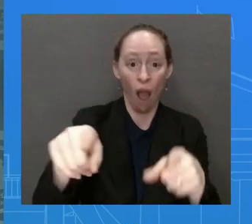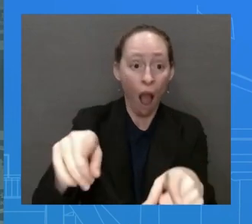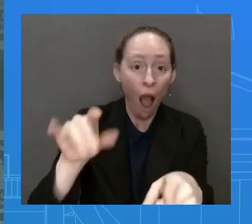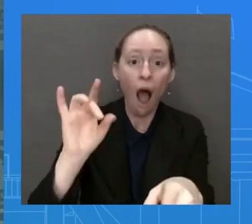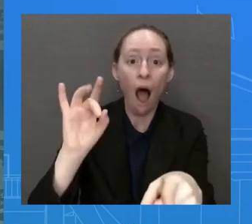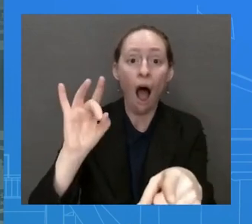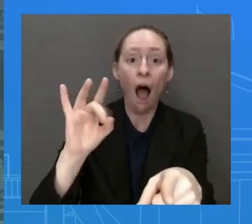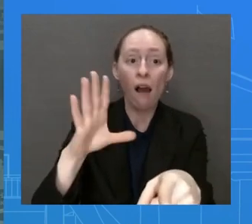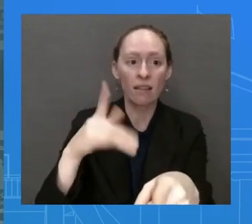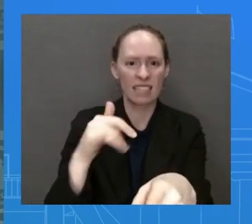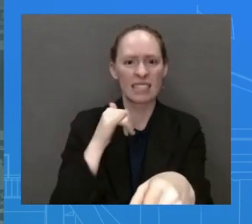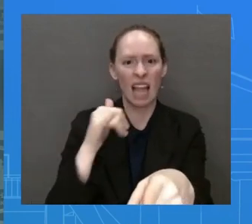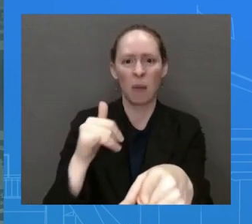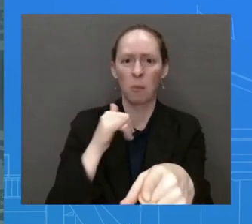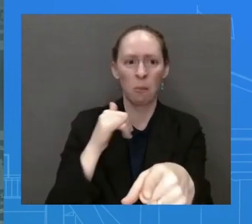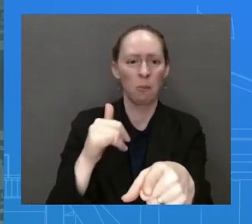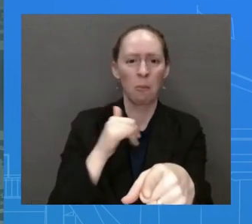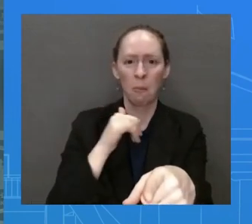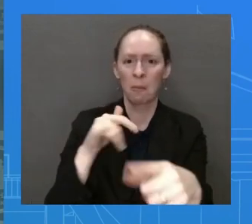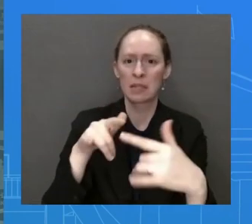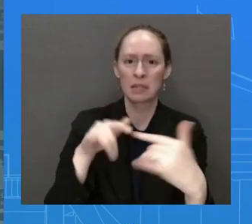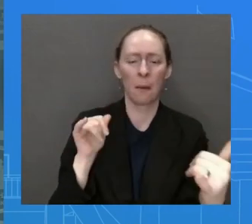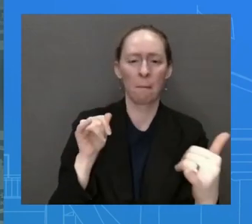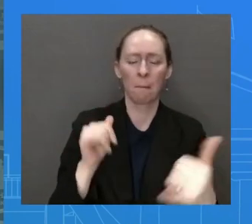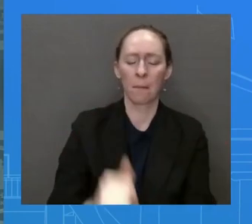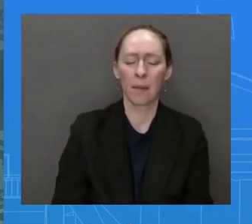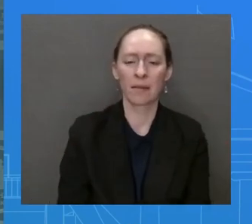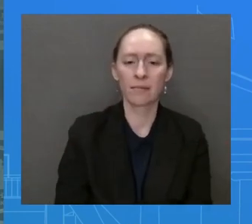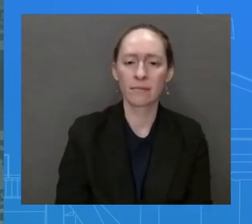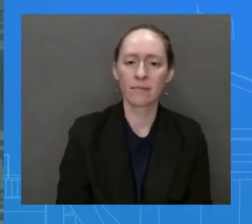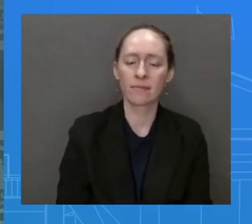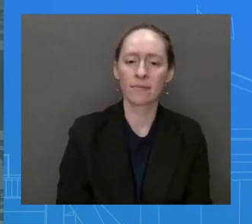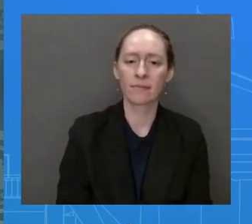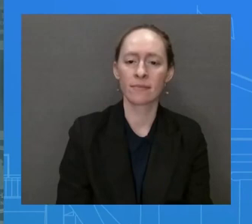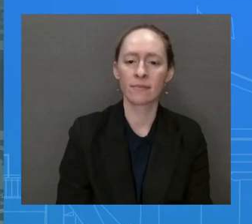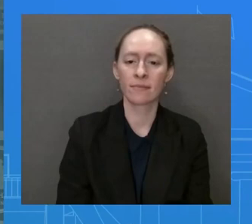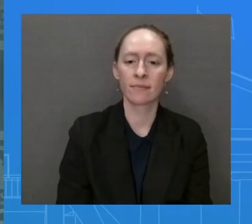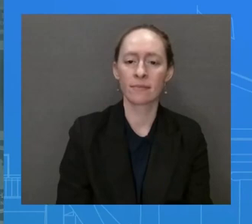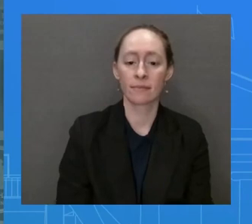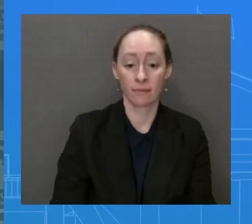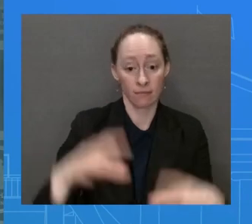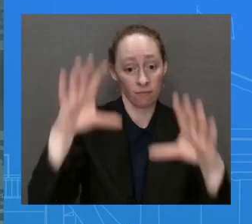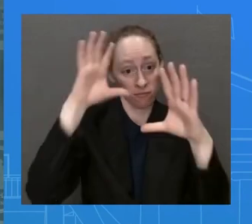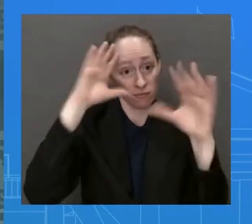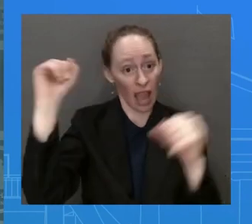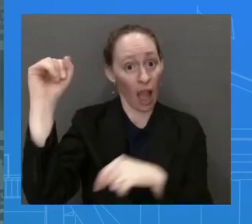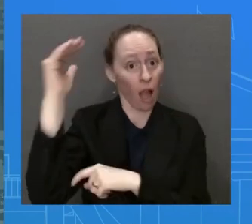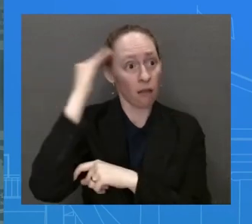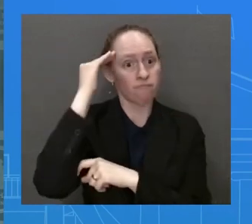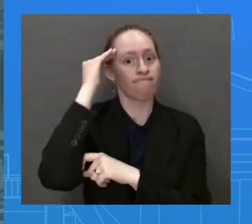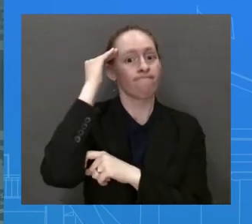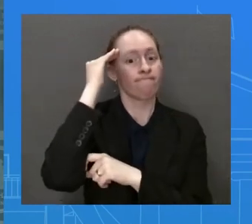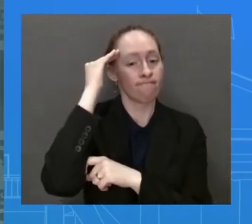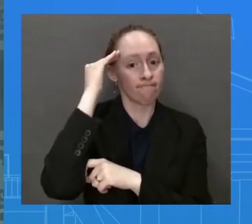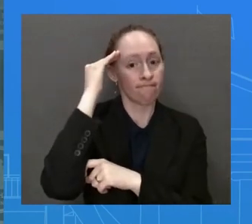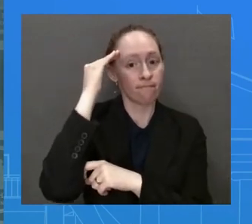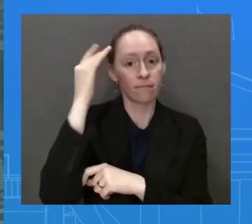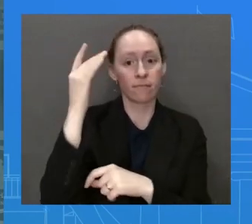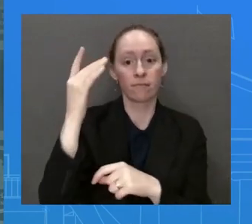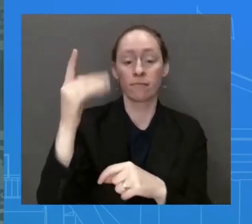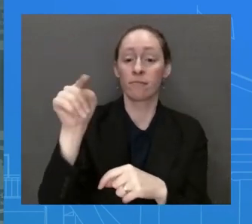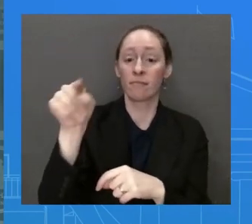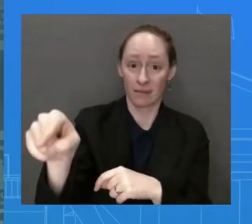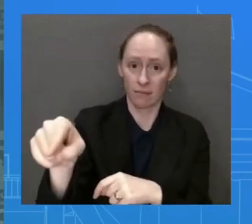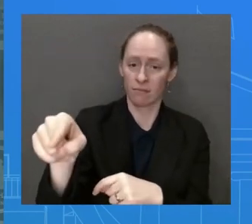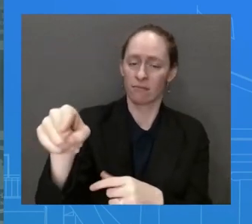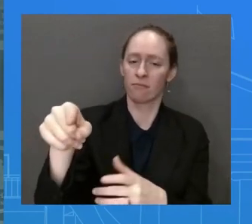to when the president knew or anything that's related to this, I would refer you to the White House Counsel's Office. I know many of you that I'm looking at